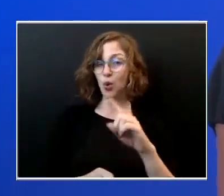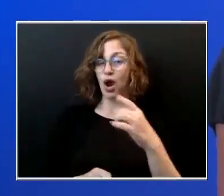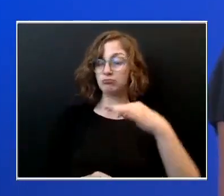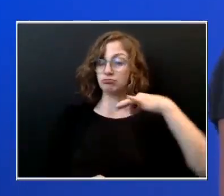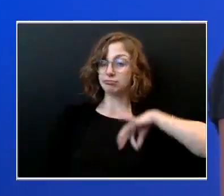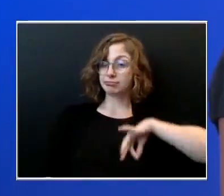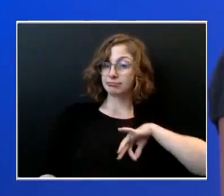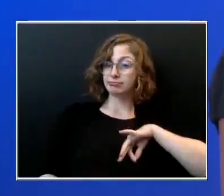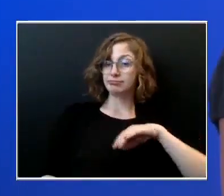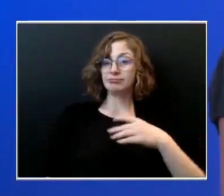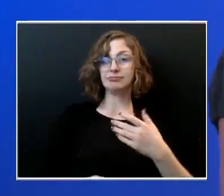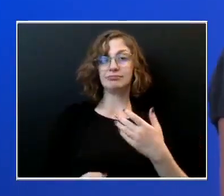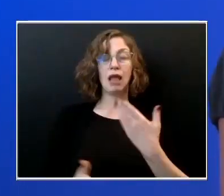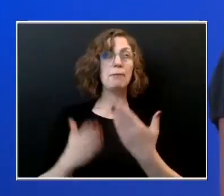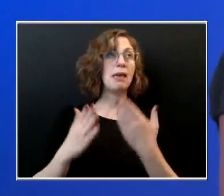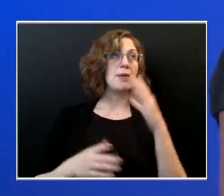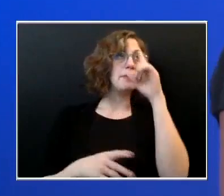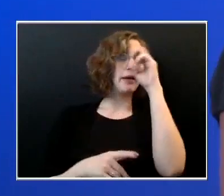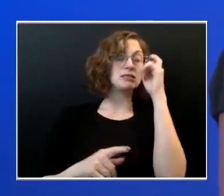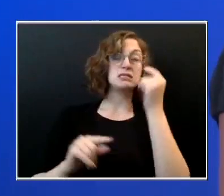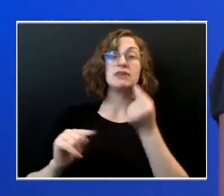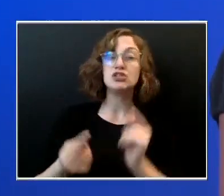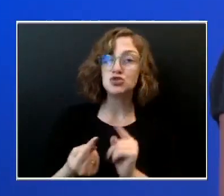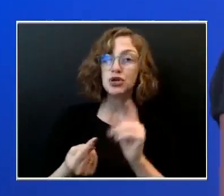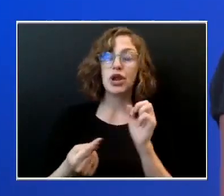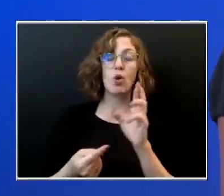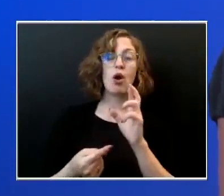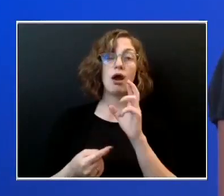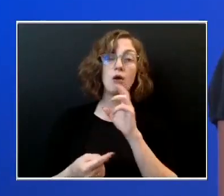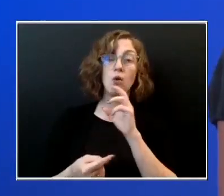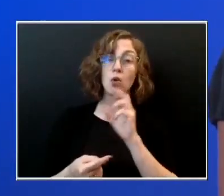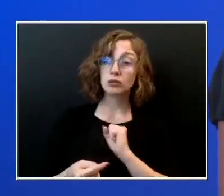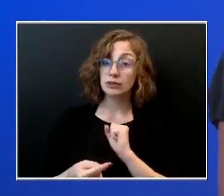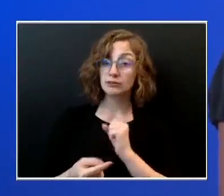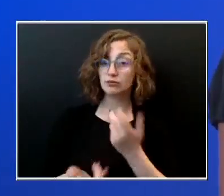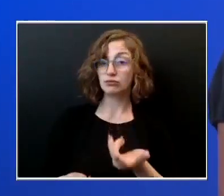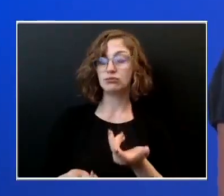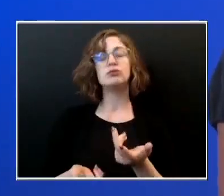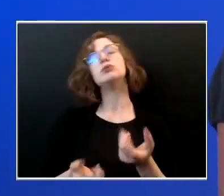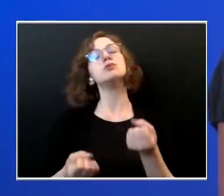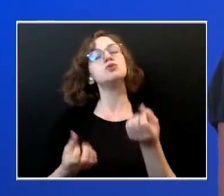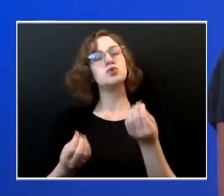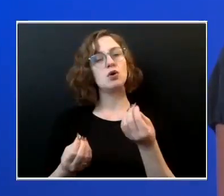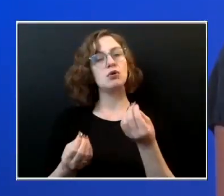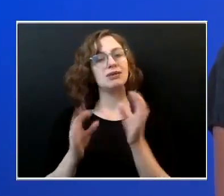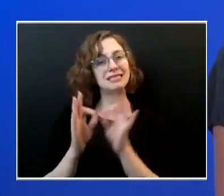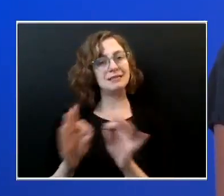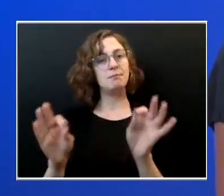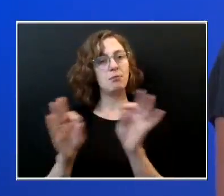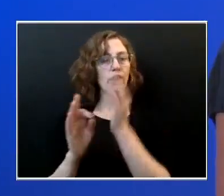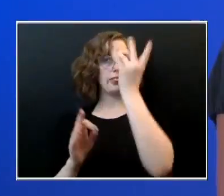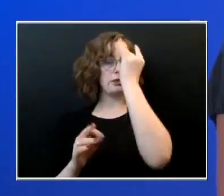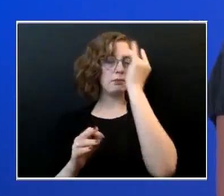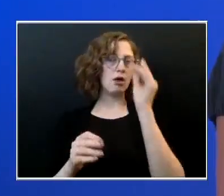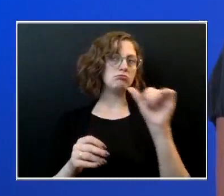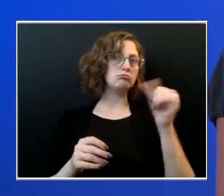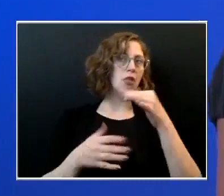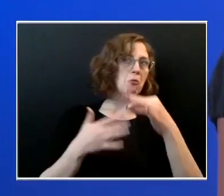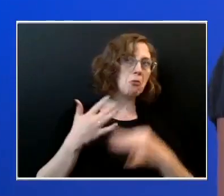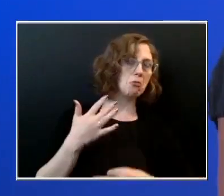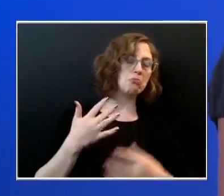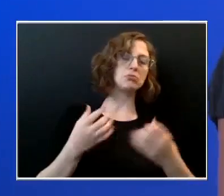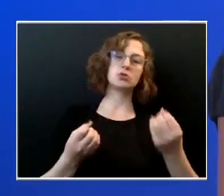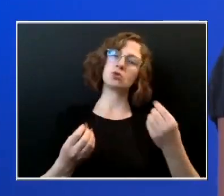to an injury or due to advanced age. And so I think it's important to consider alternatives. And so we're really excited that heat